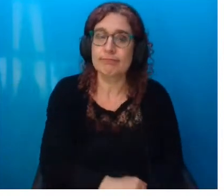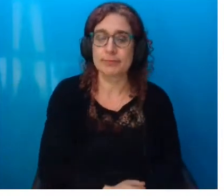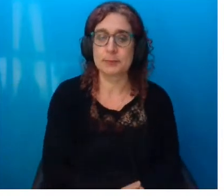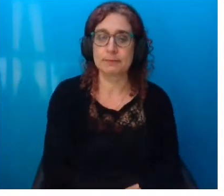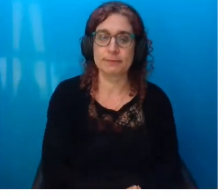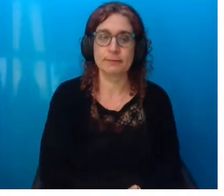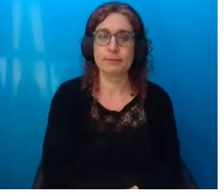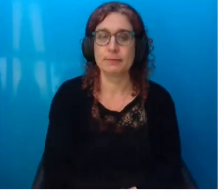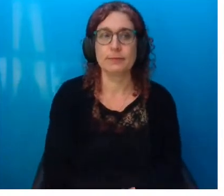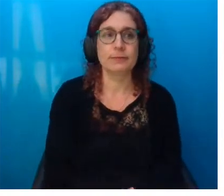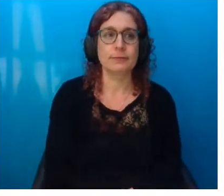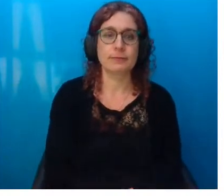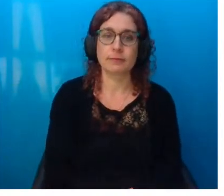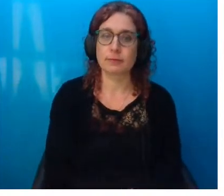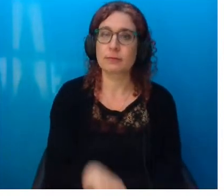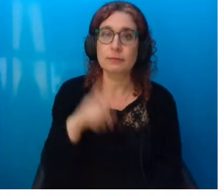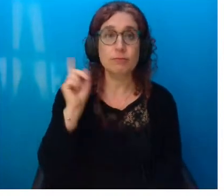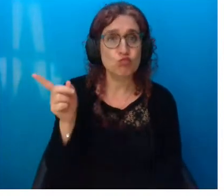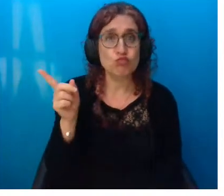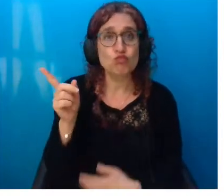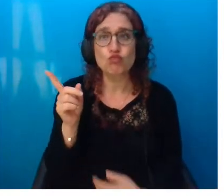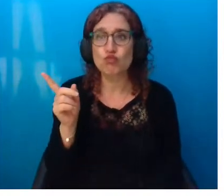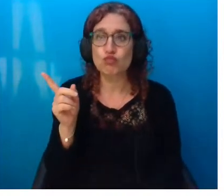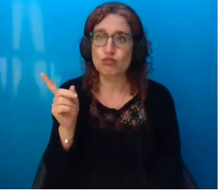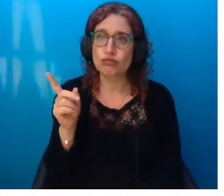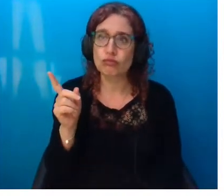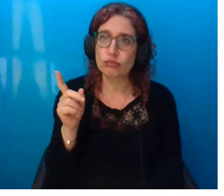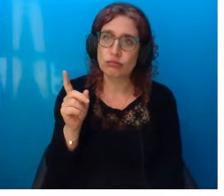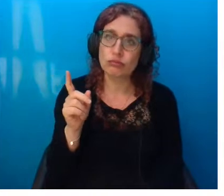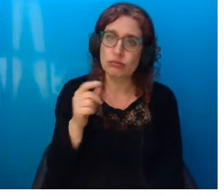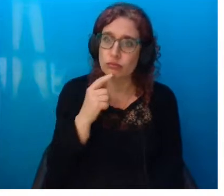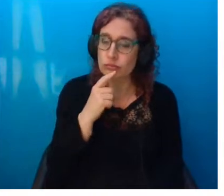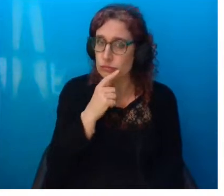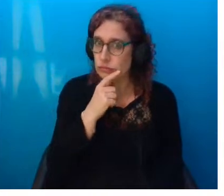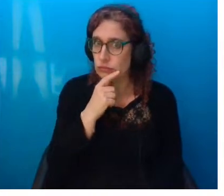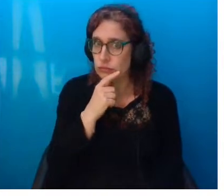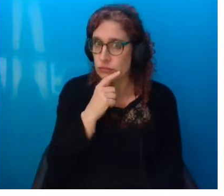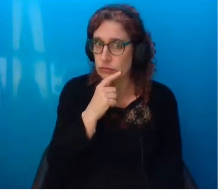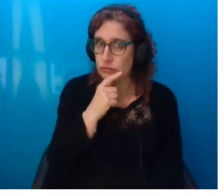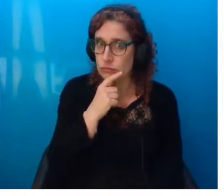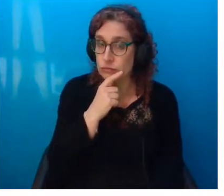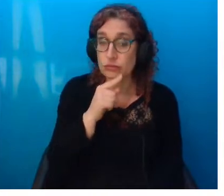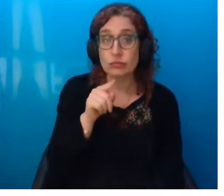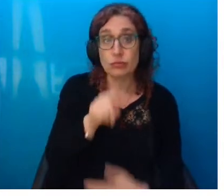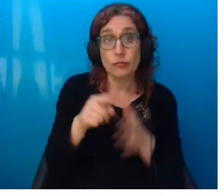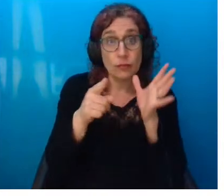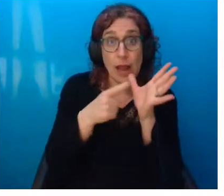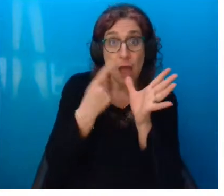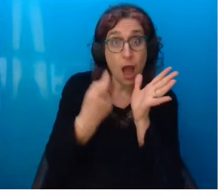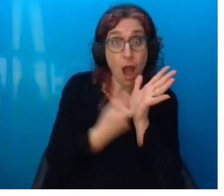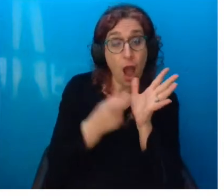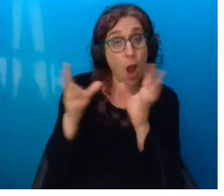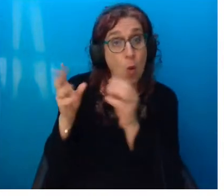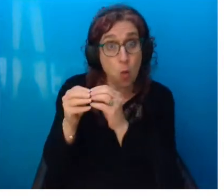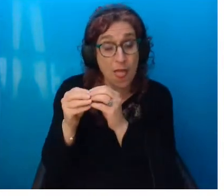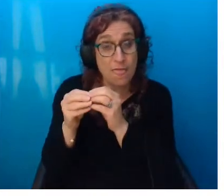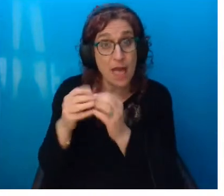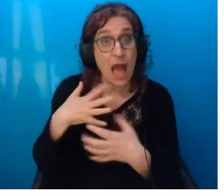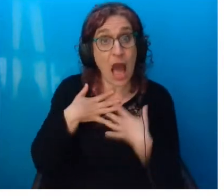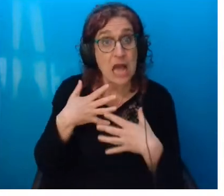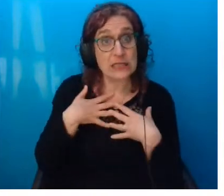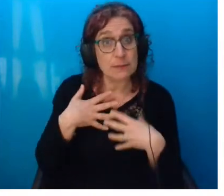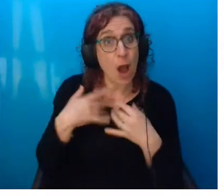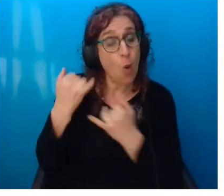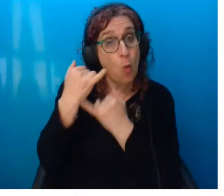And is there any evidence to show that having allergic rhinitis or asthma can be worsened during times of